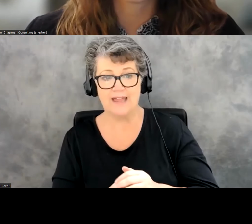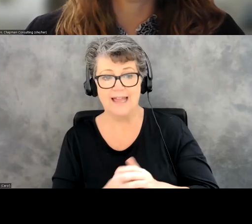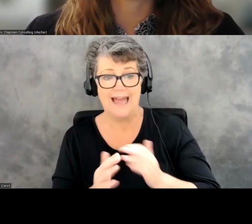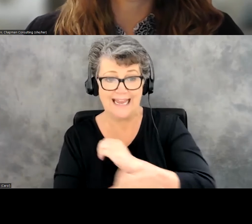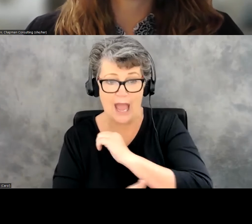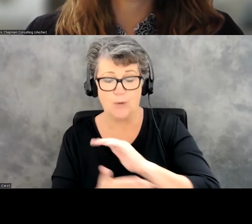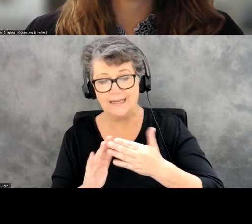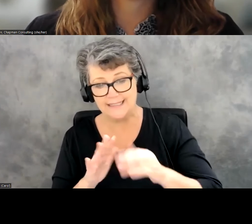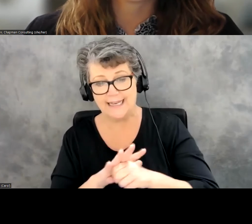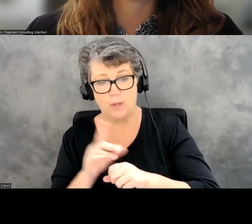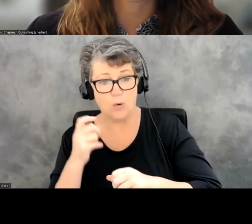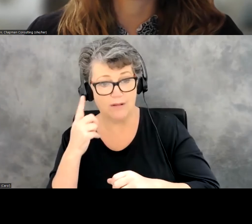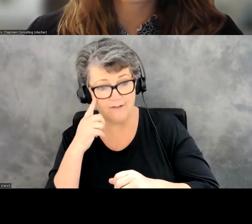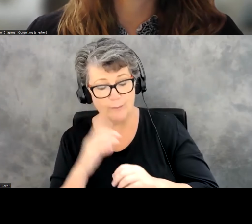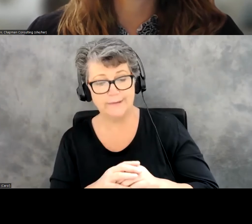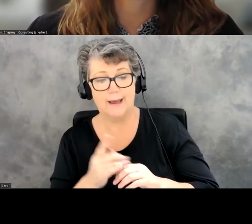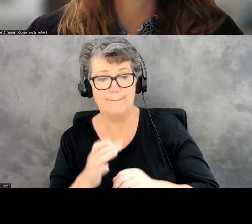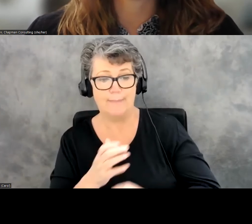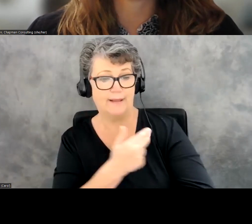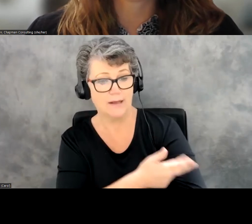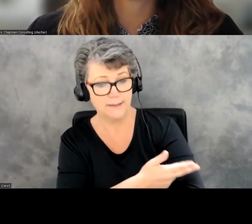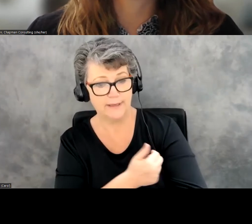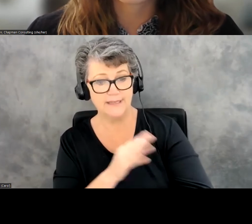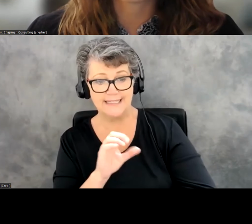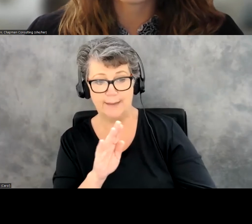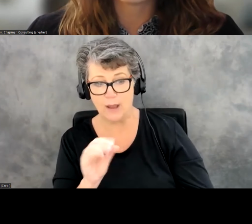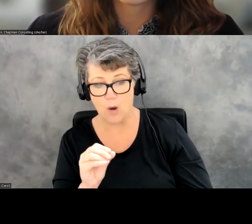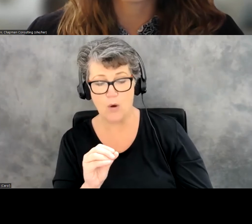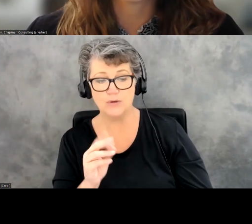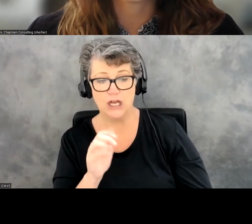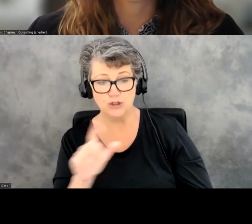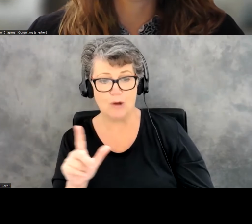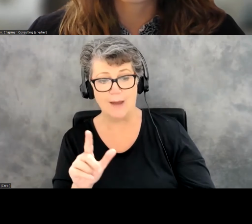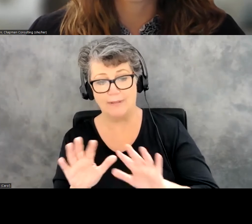county, city, and local government, public hospitals, CBOs, tribal